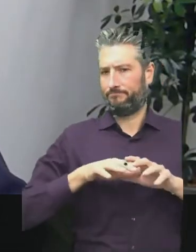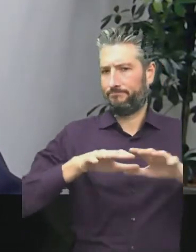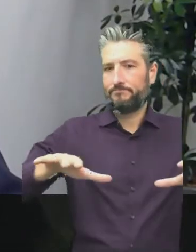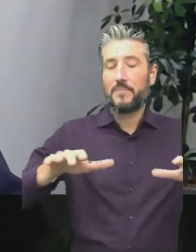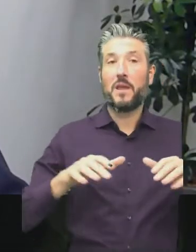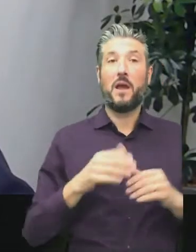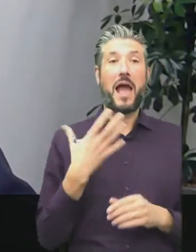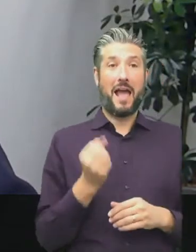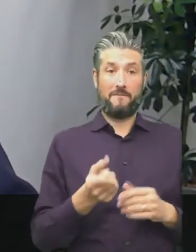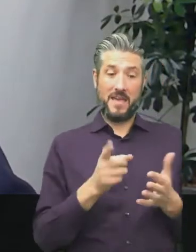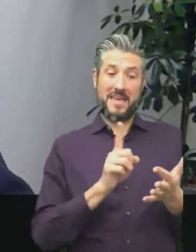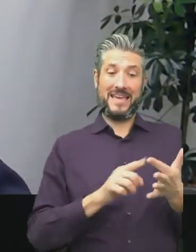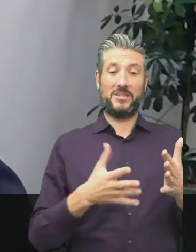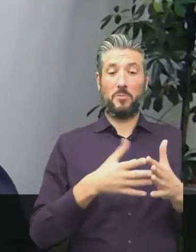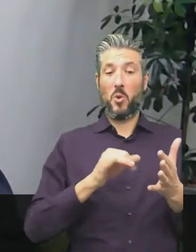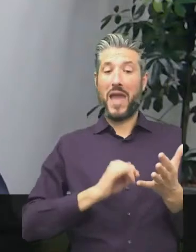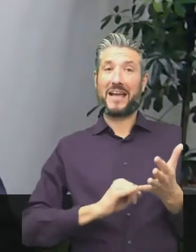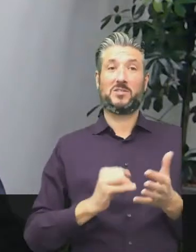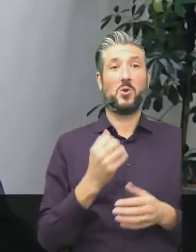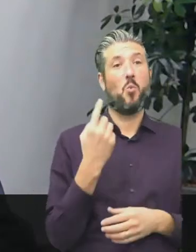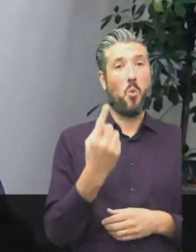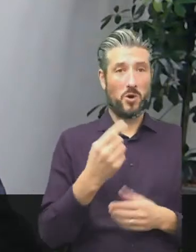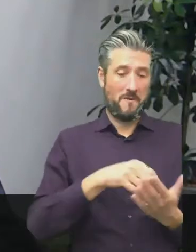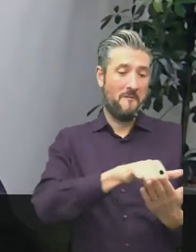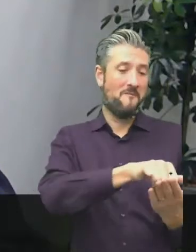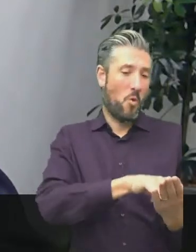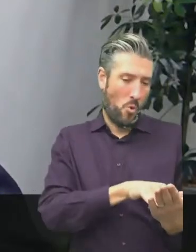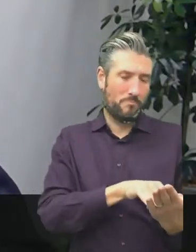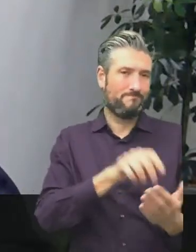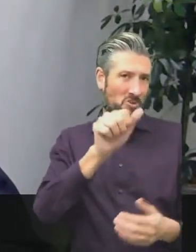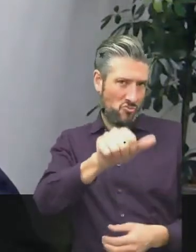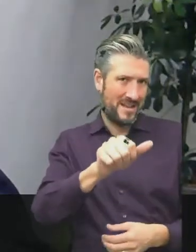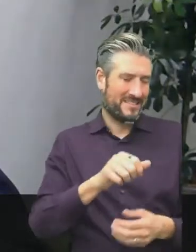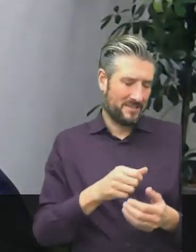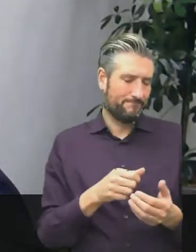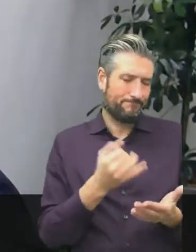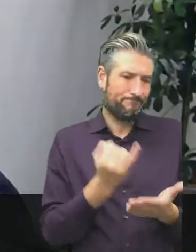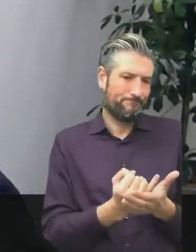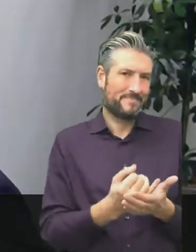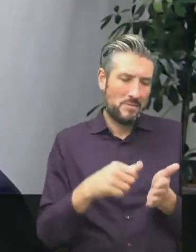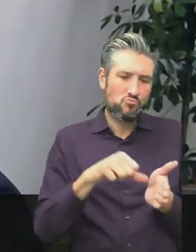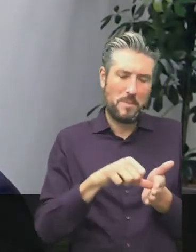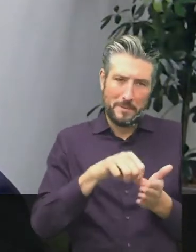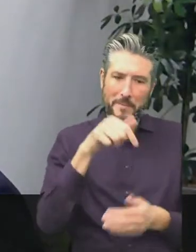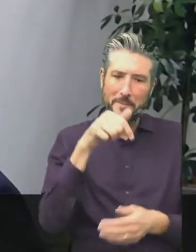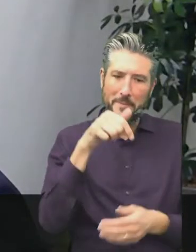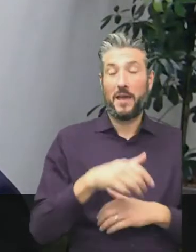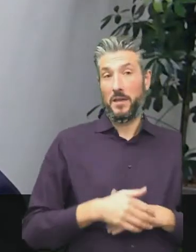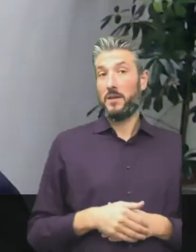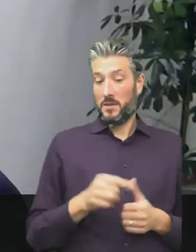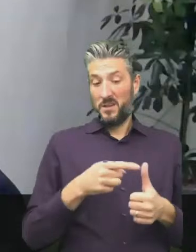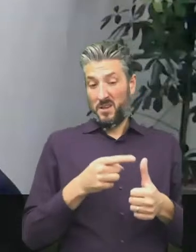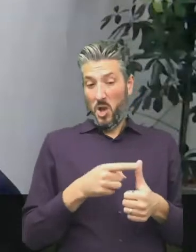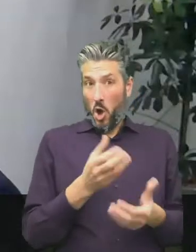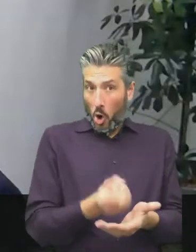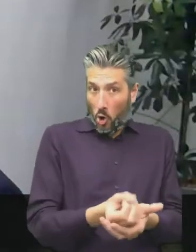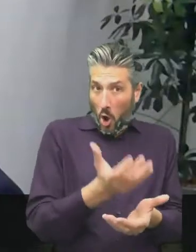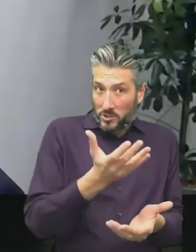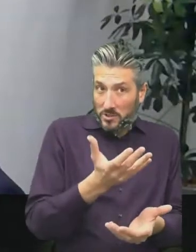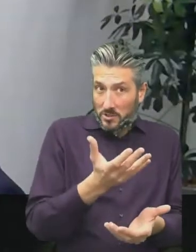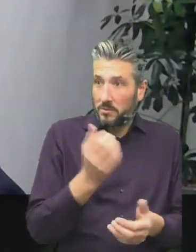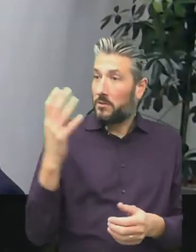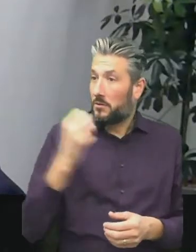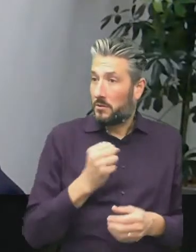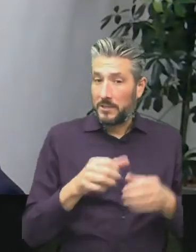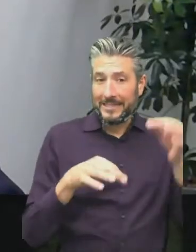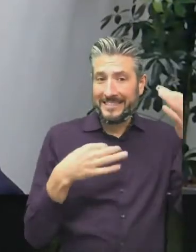EWS1 form. And so you're right, there are big issues here. One is the cost of getting the certificate. 2, we've